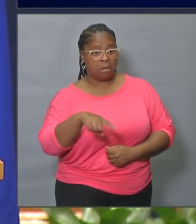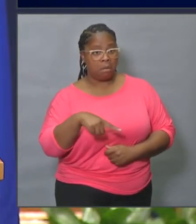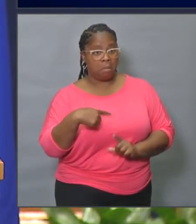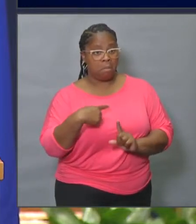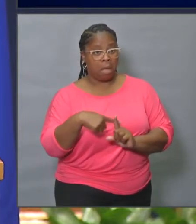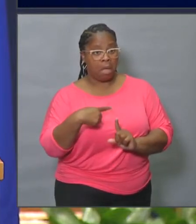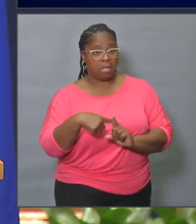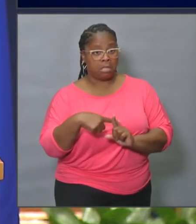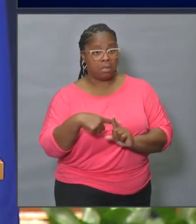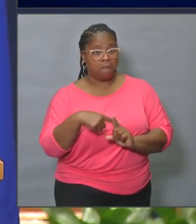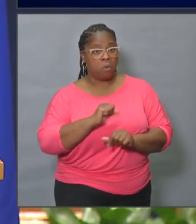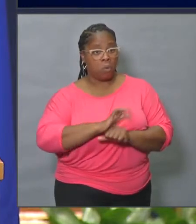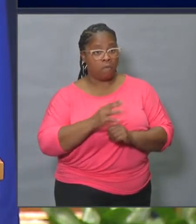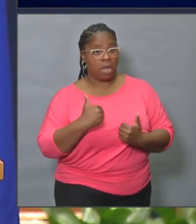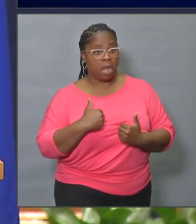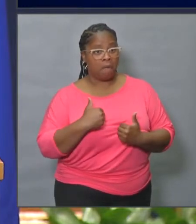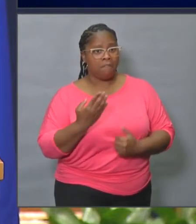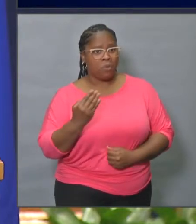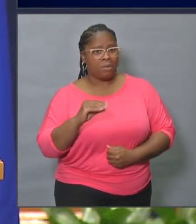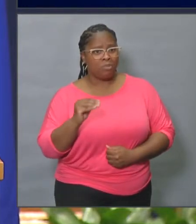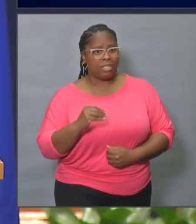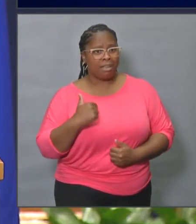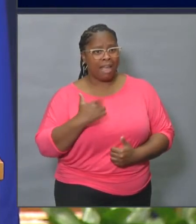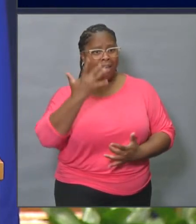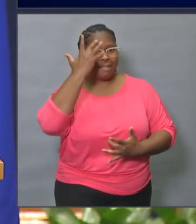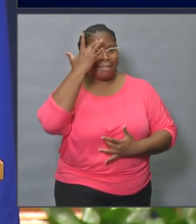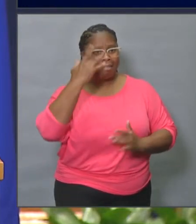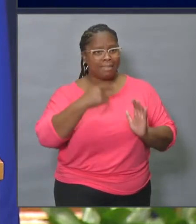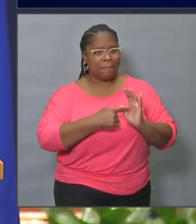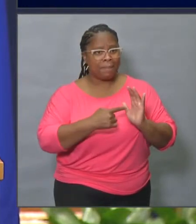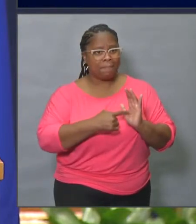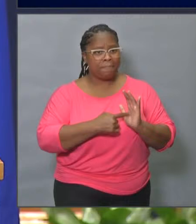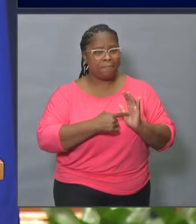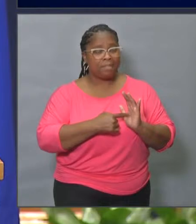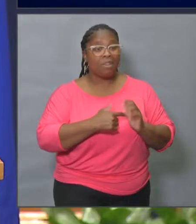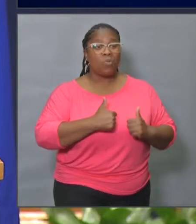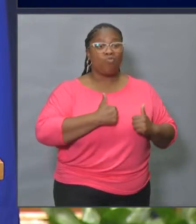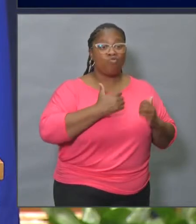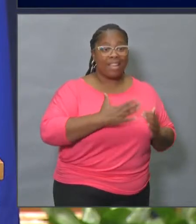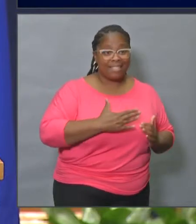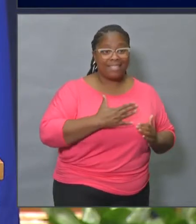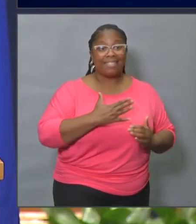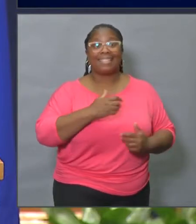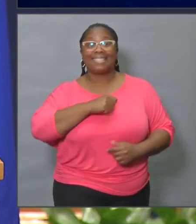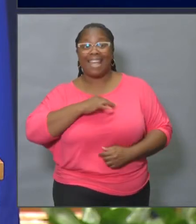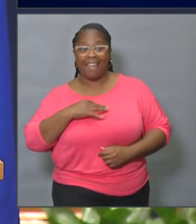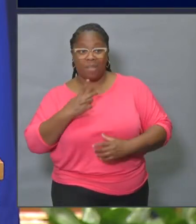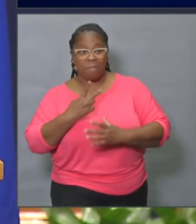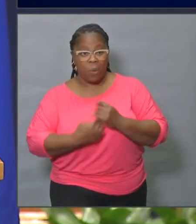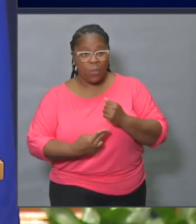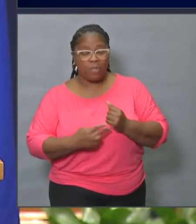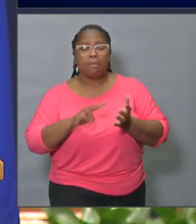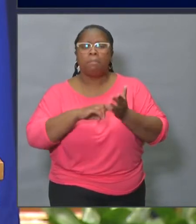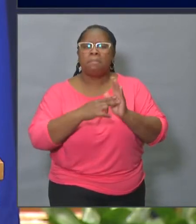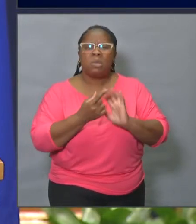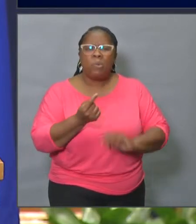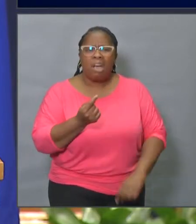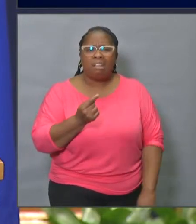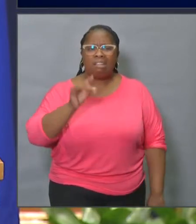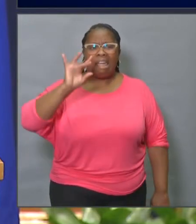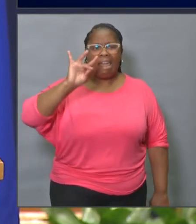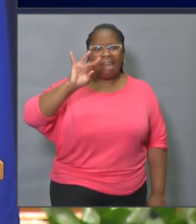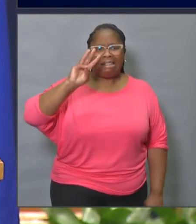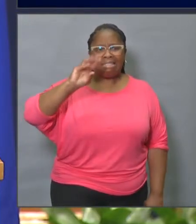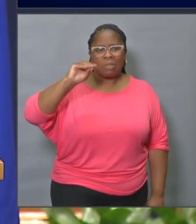were symptomatic. This is true for both residents and staff. So 86% of the people in these